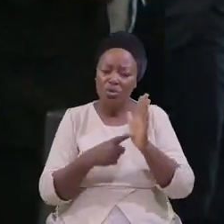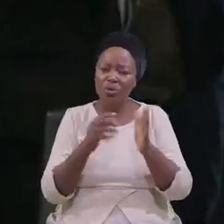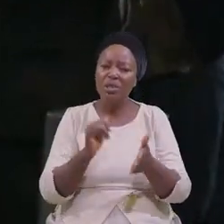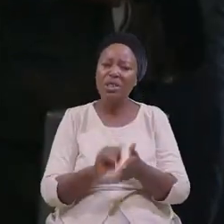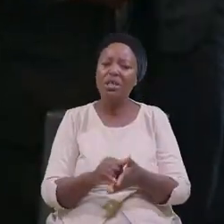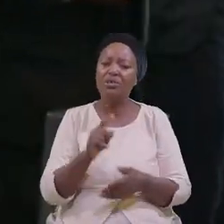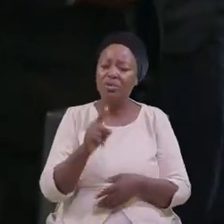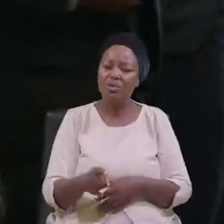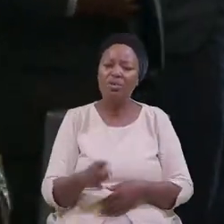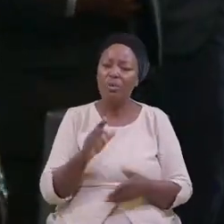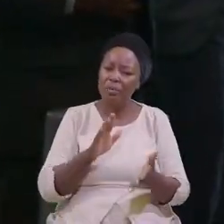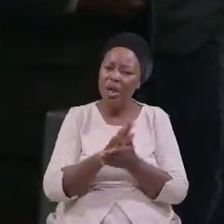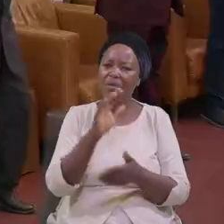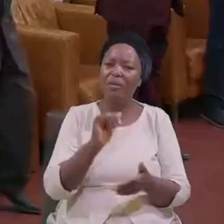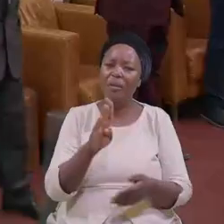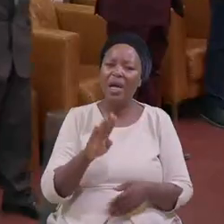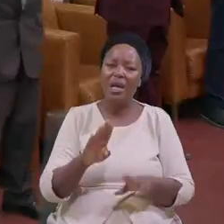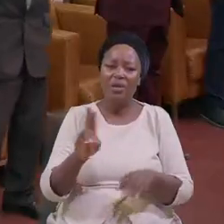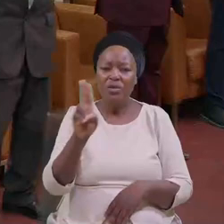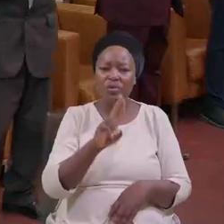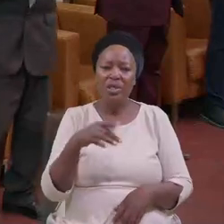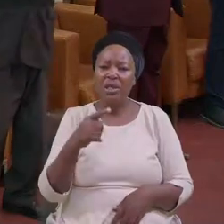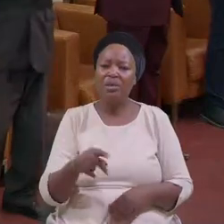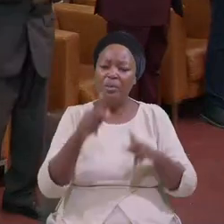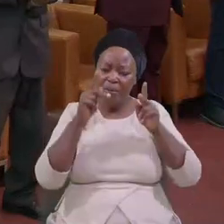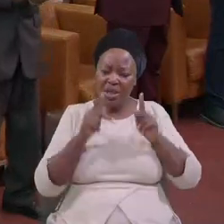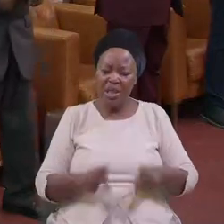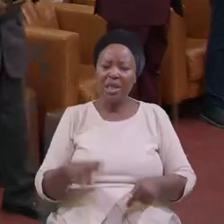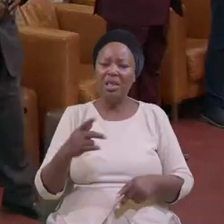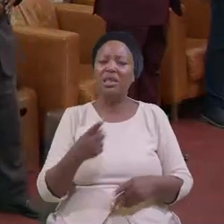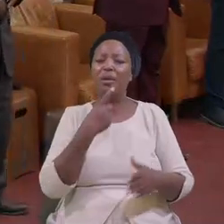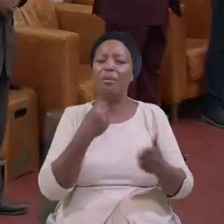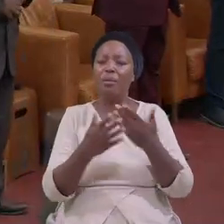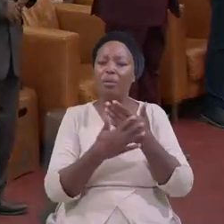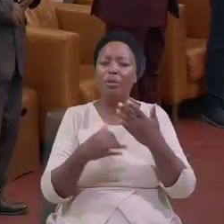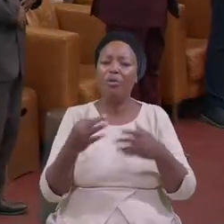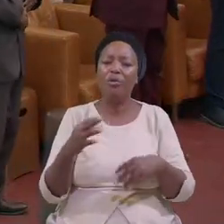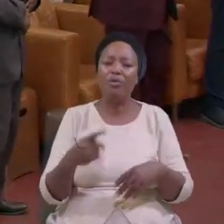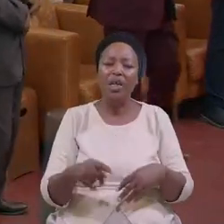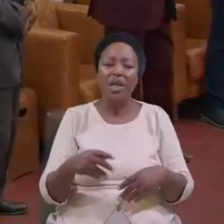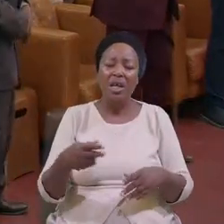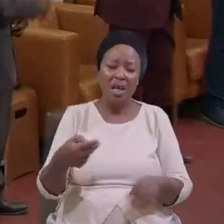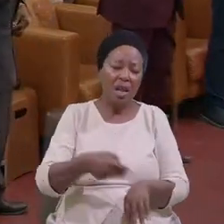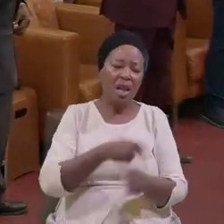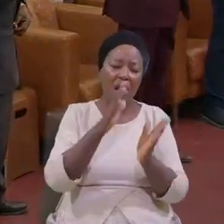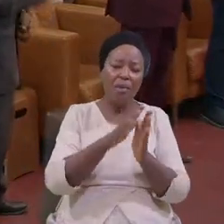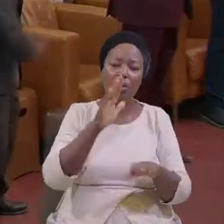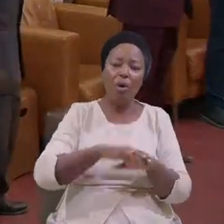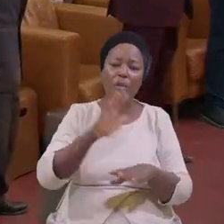applying personally the blood of the Lamb upon your heart. Accept